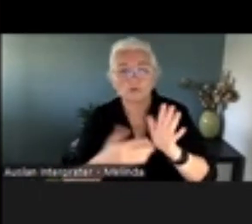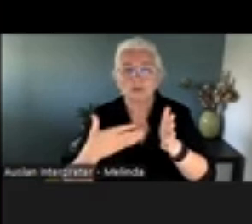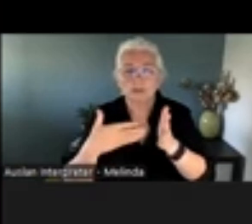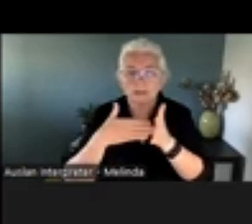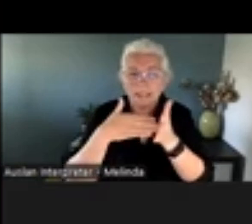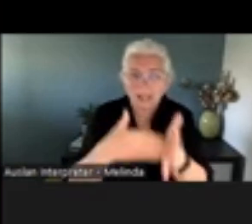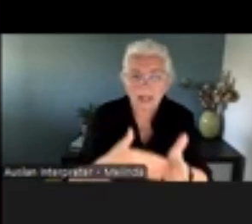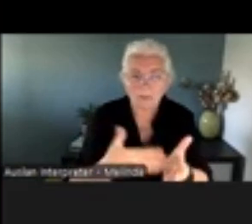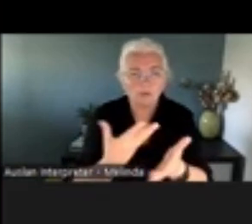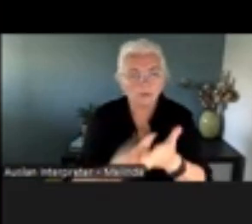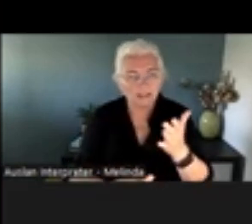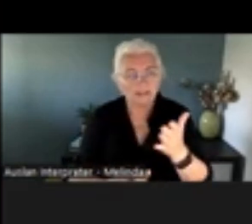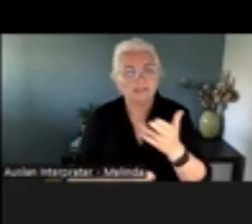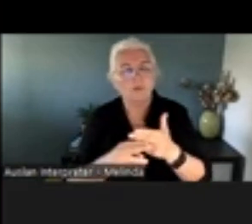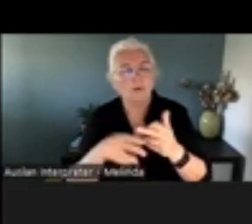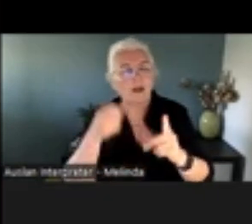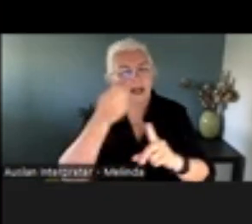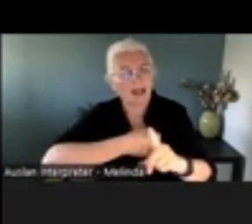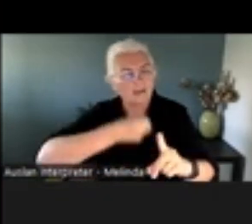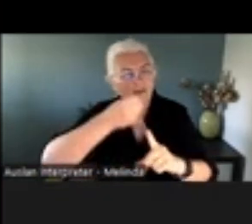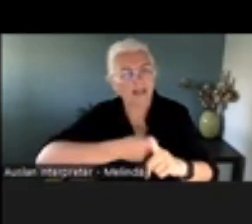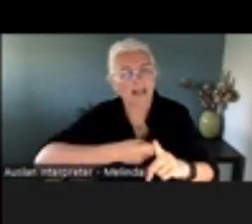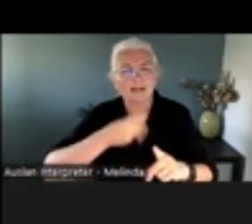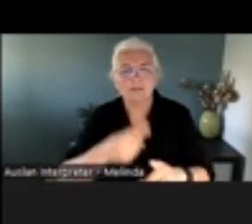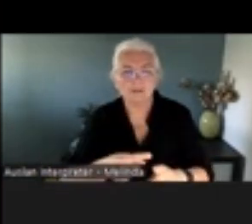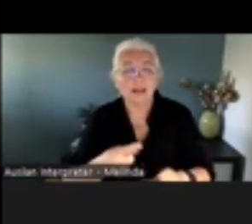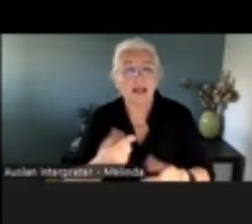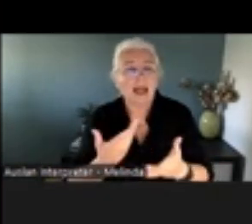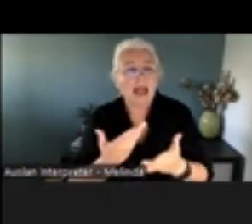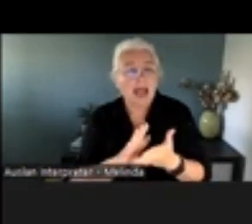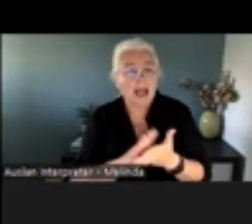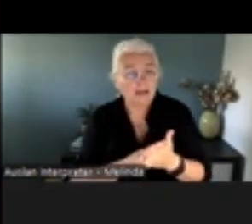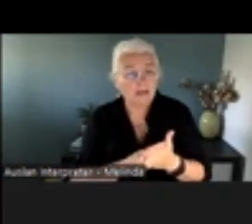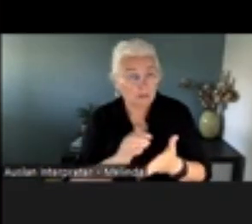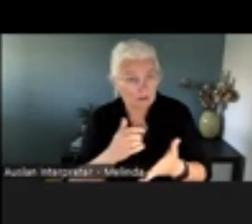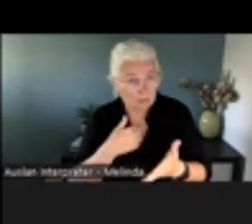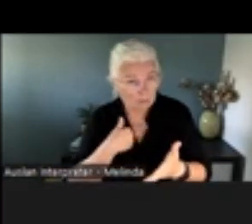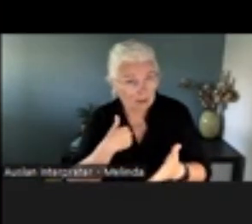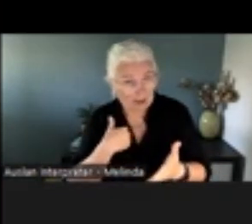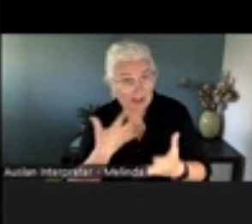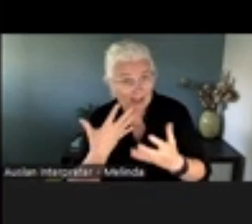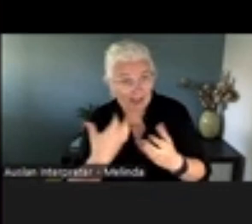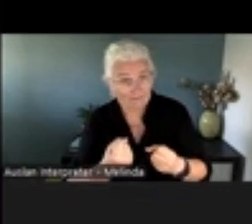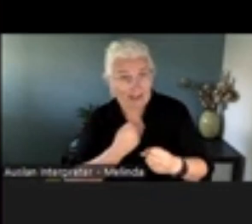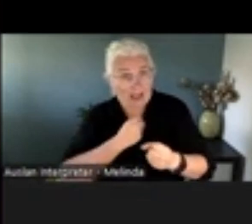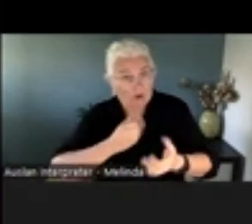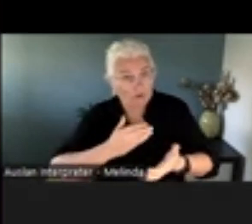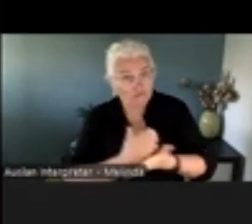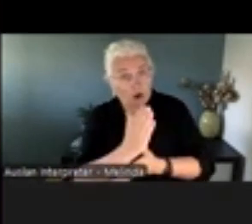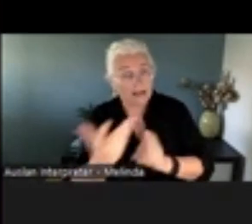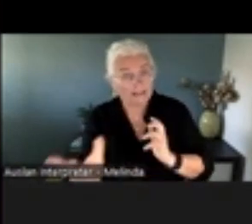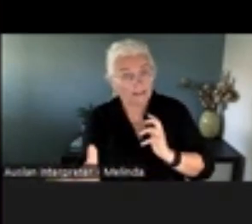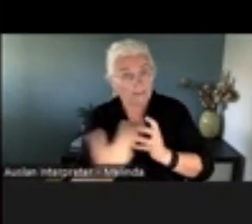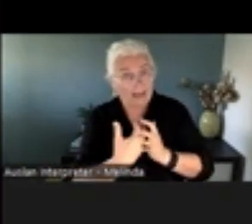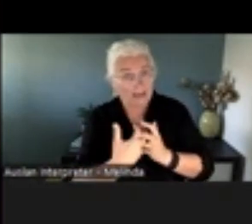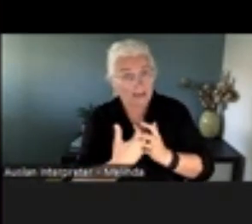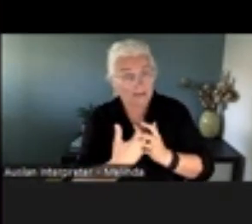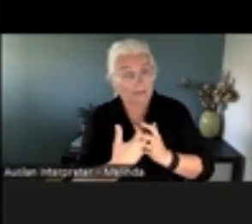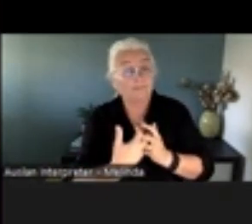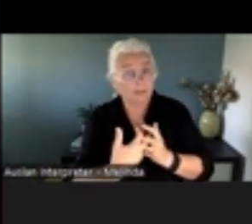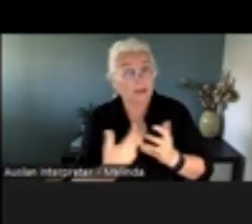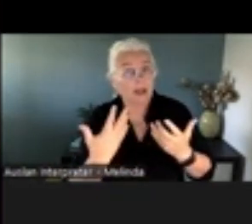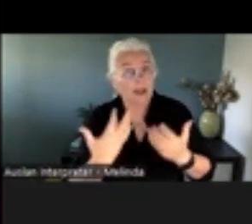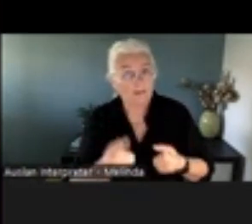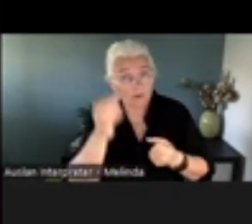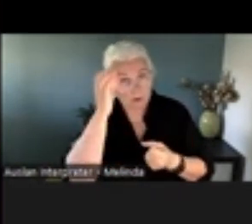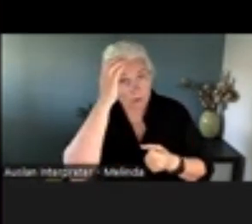advocate and empower us to look at, are we having our rights met? So not only do we have the concept of